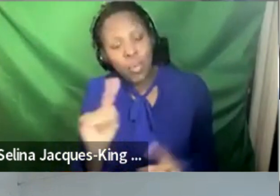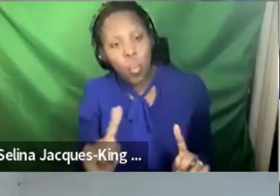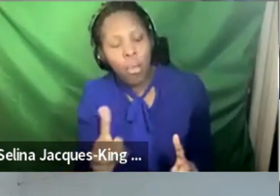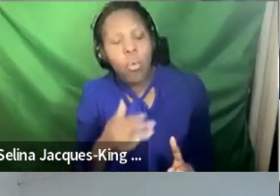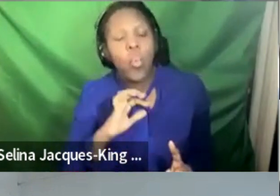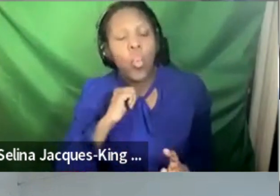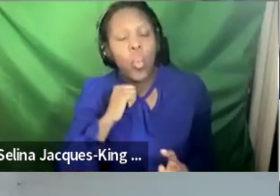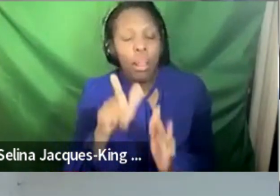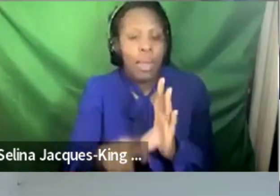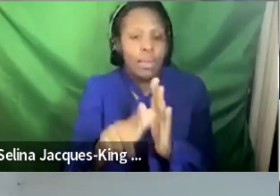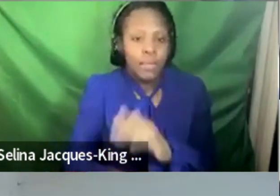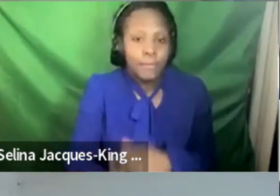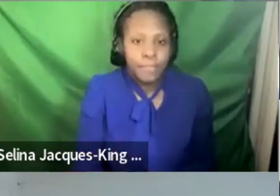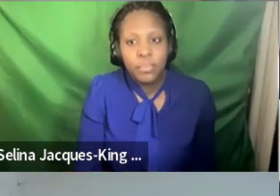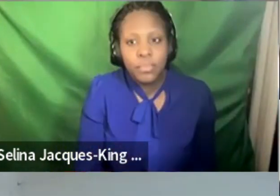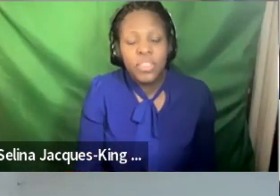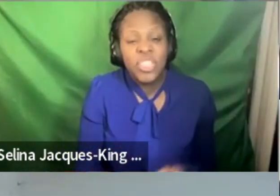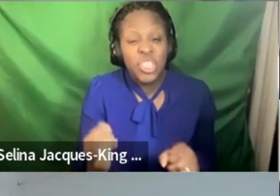She's just, oh, so she's doing